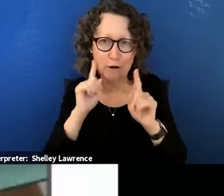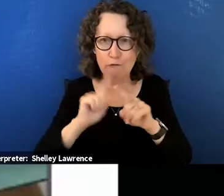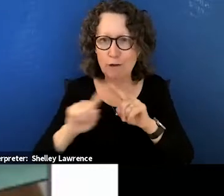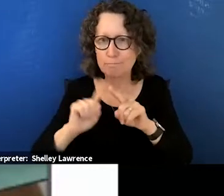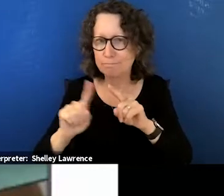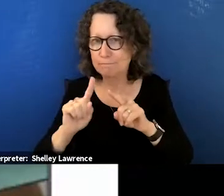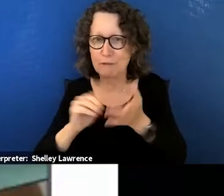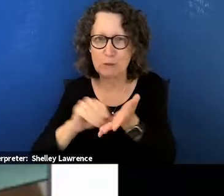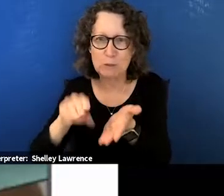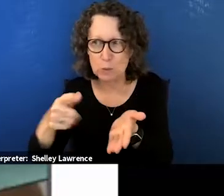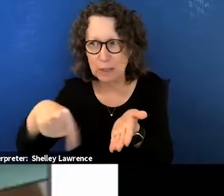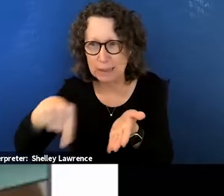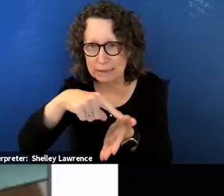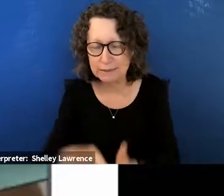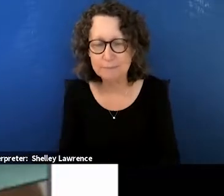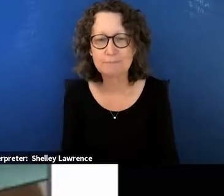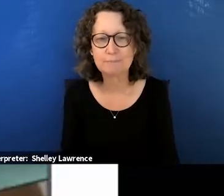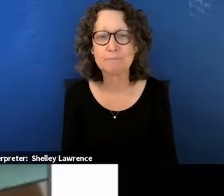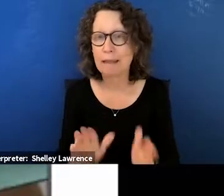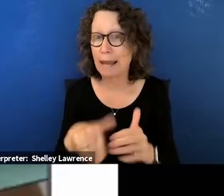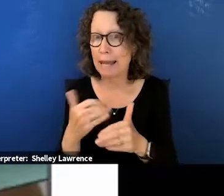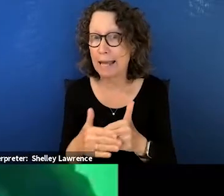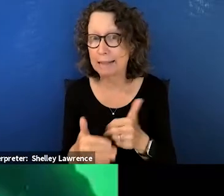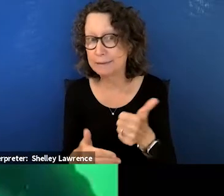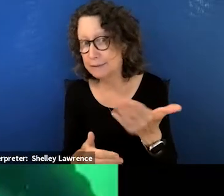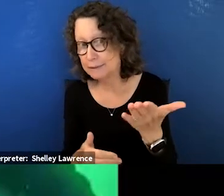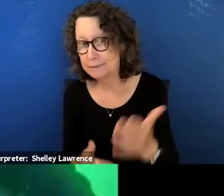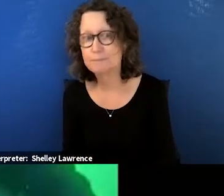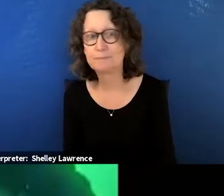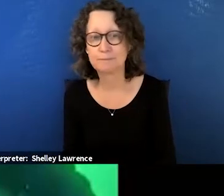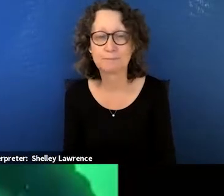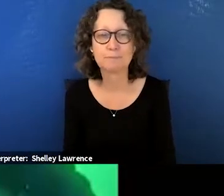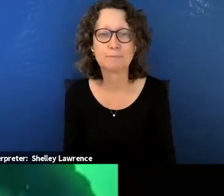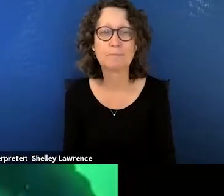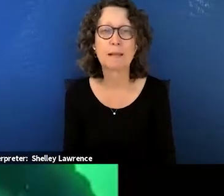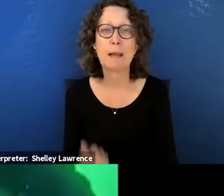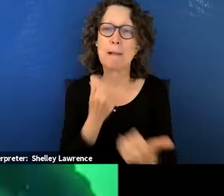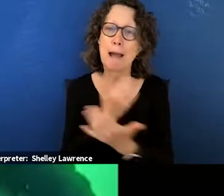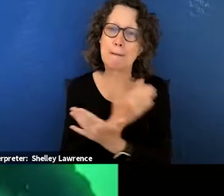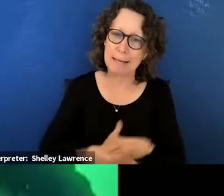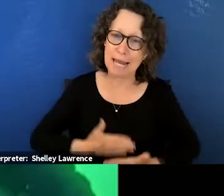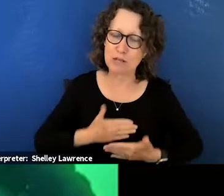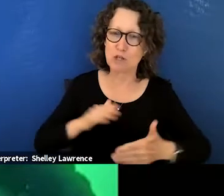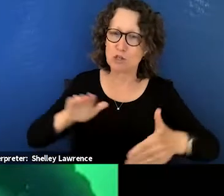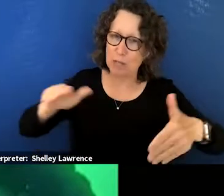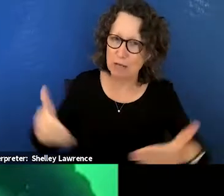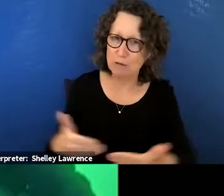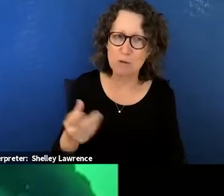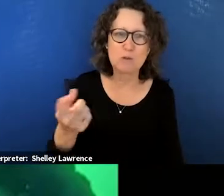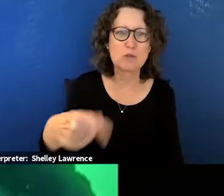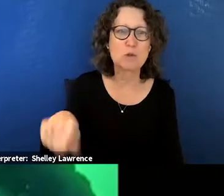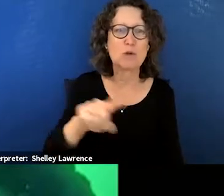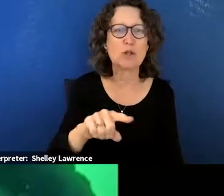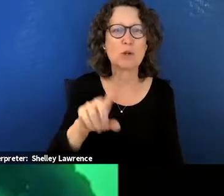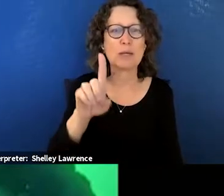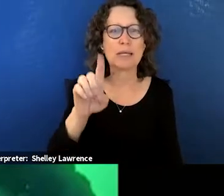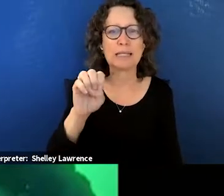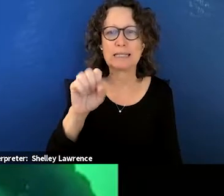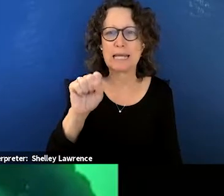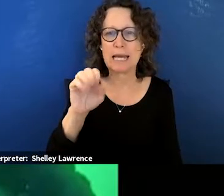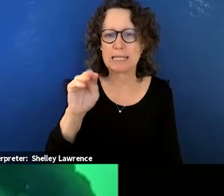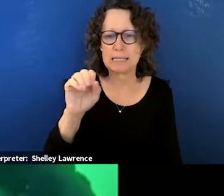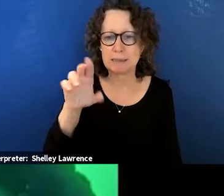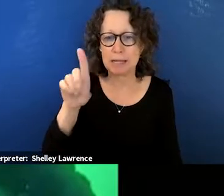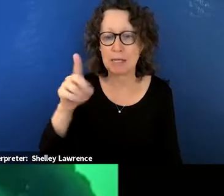peers. Next slide. It is my pleasure to introduce to you Desmond Ho,